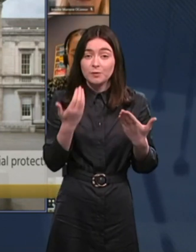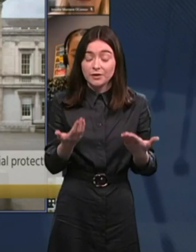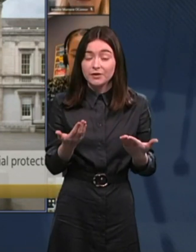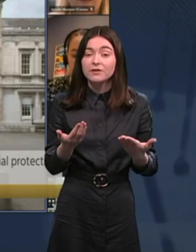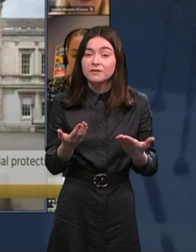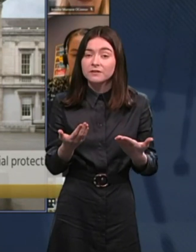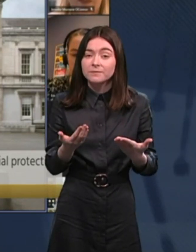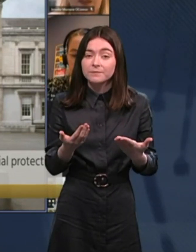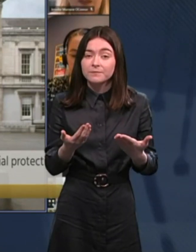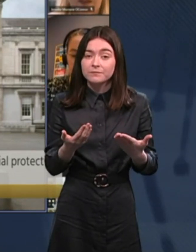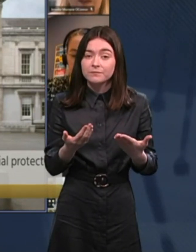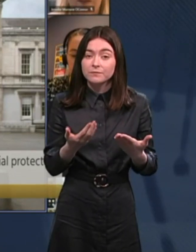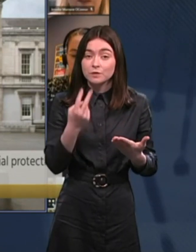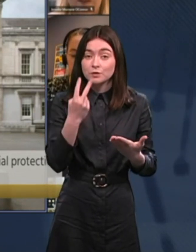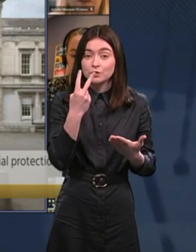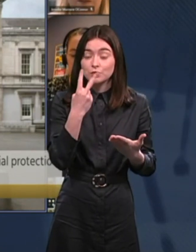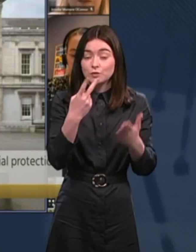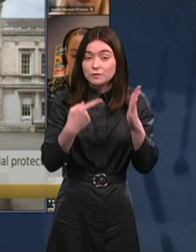575 appeals,